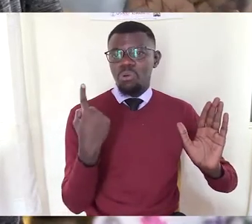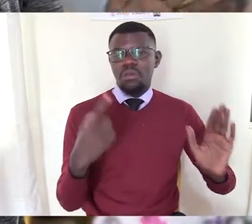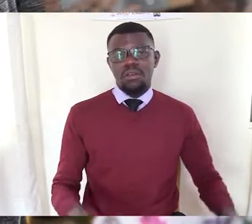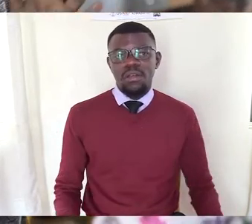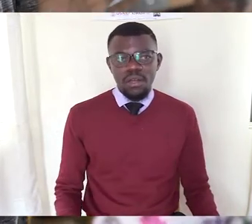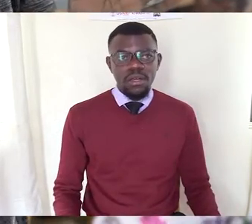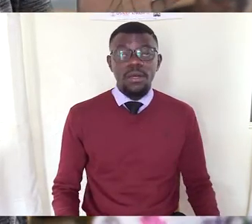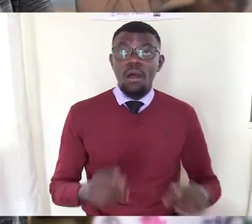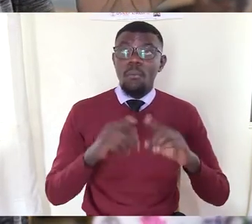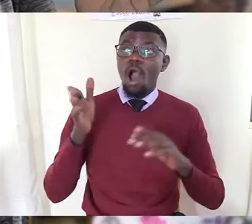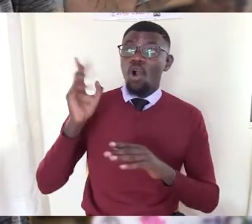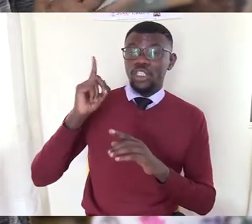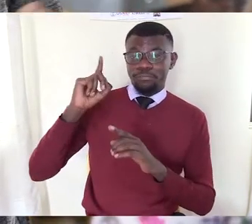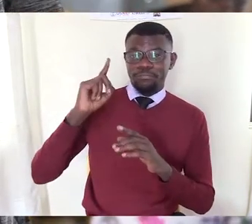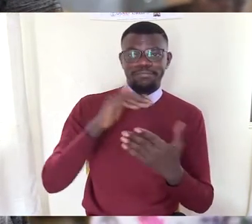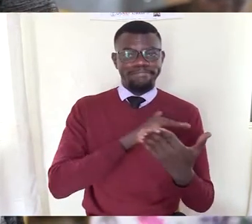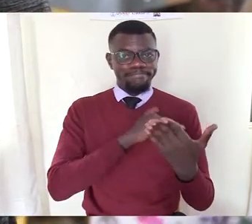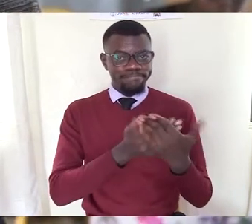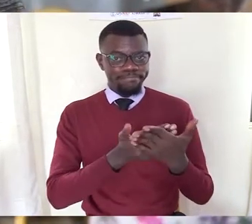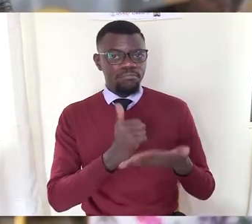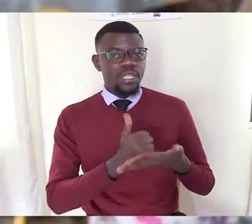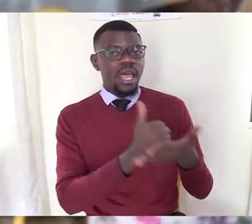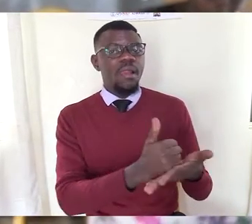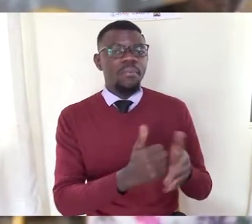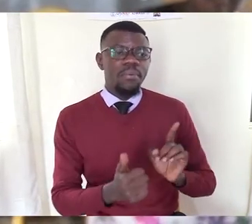Anyway, by God's grace, Lucy woke up.